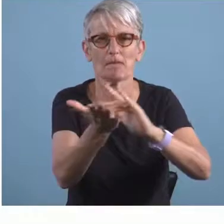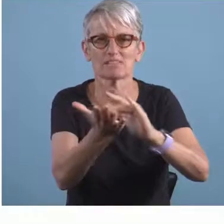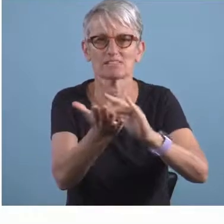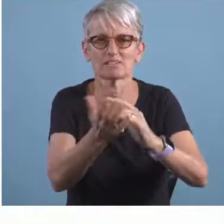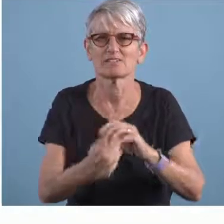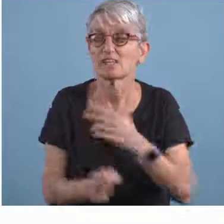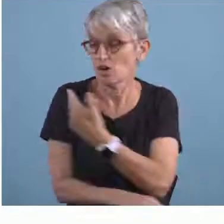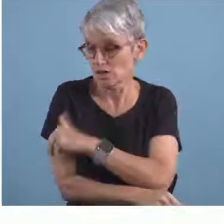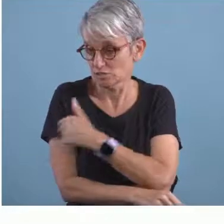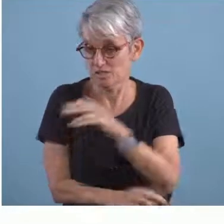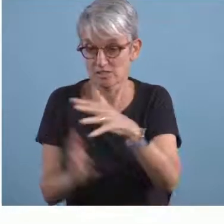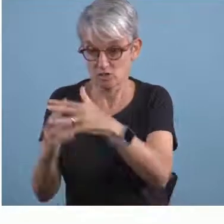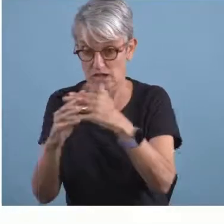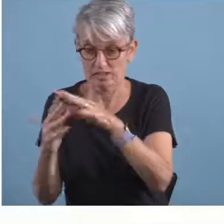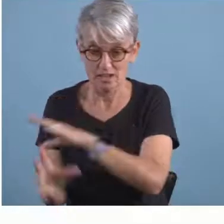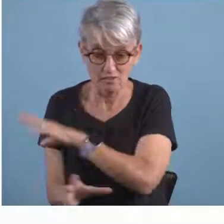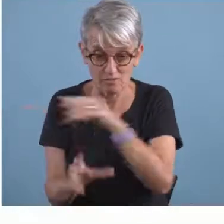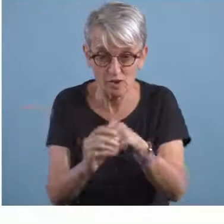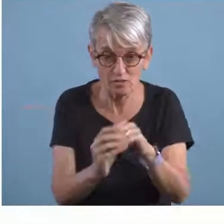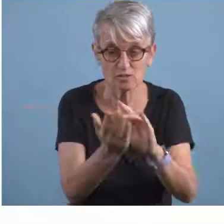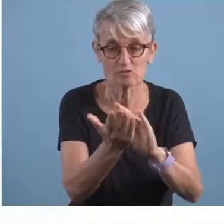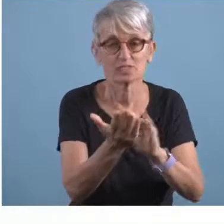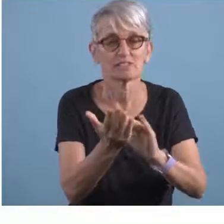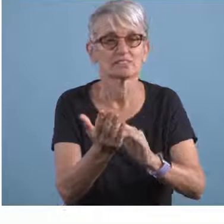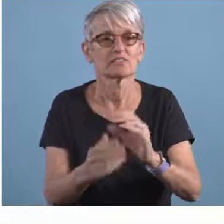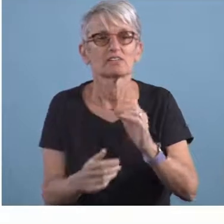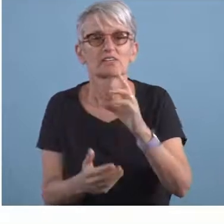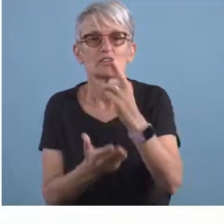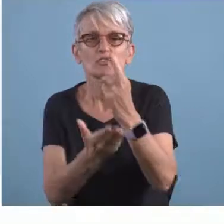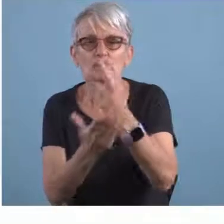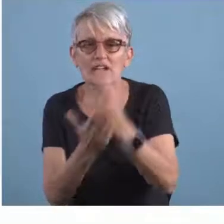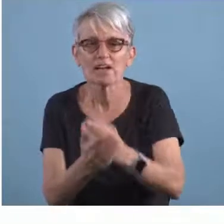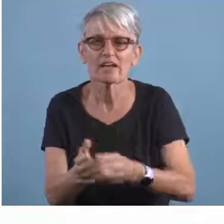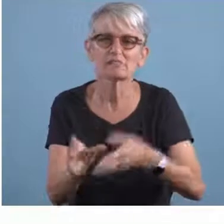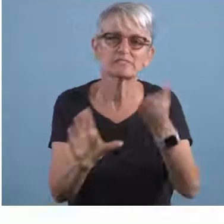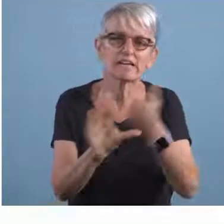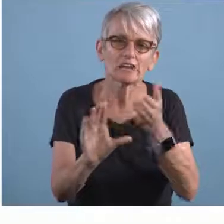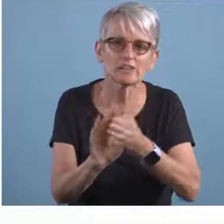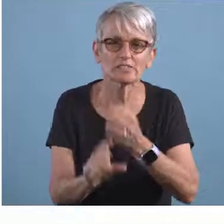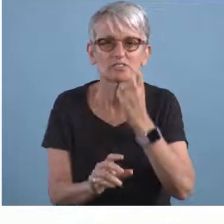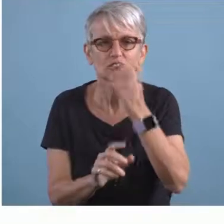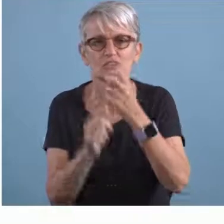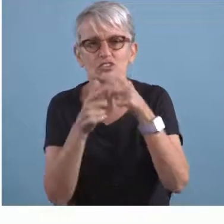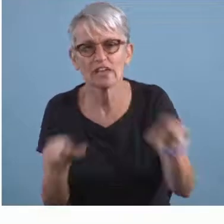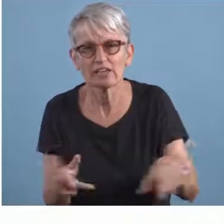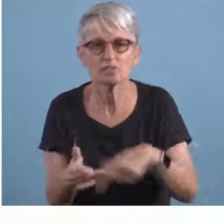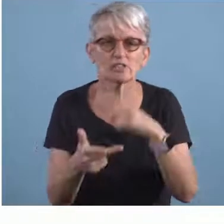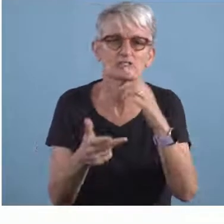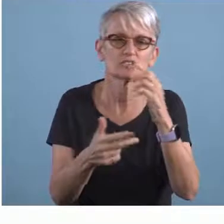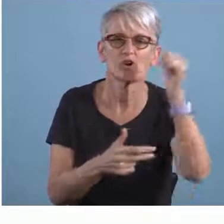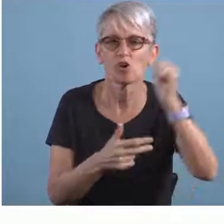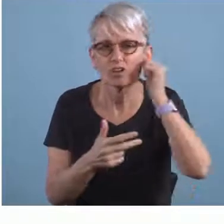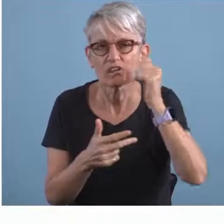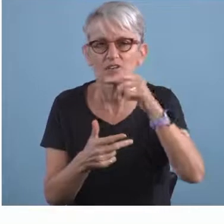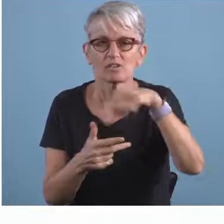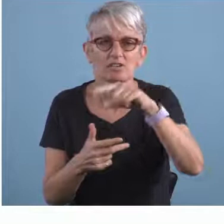in it. And the rehabilitation fields, psychology, speech language pathology, audiology, are